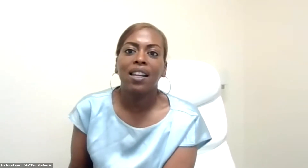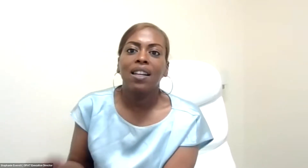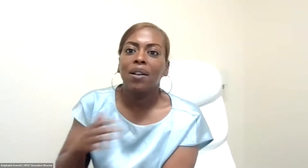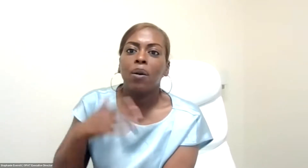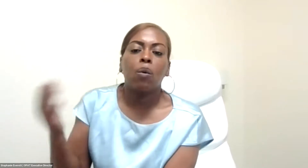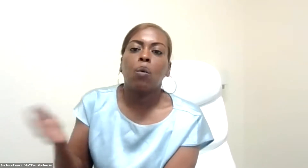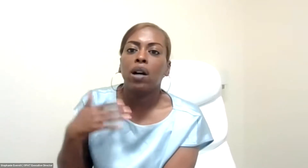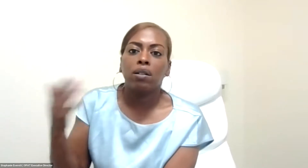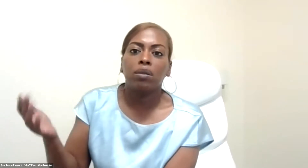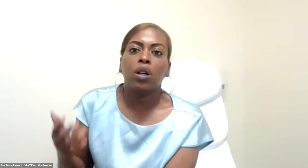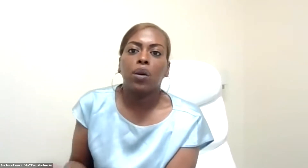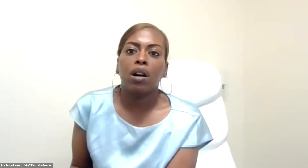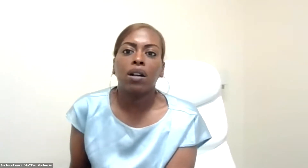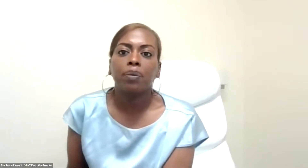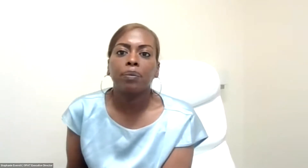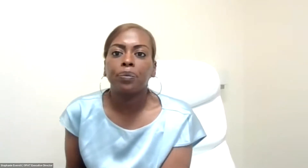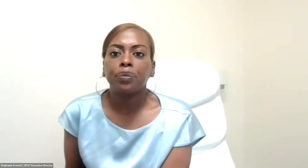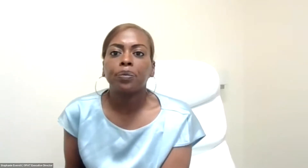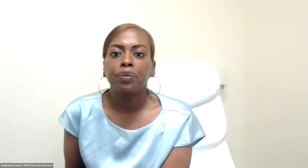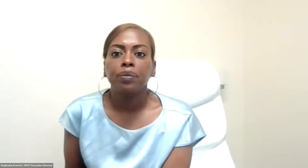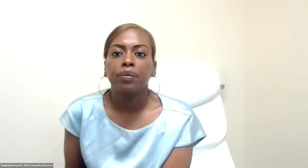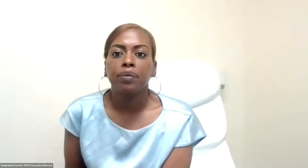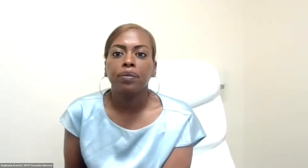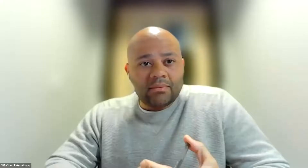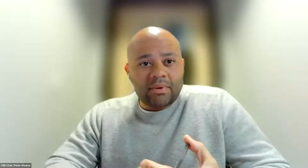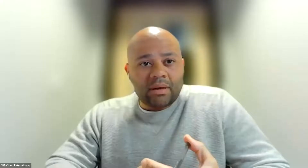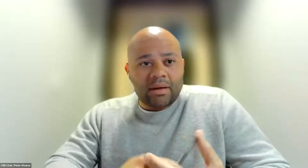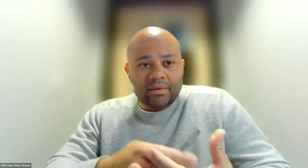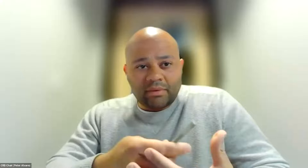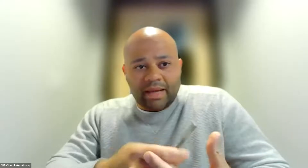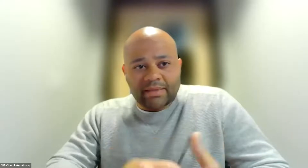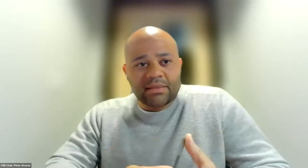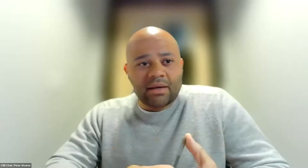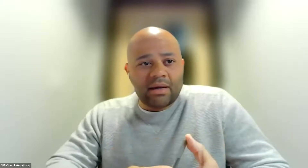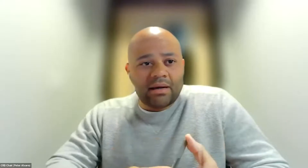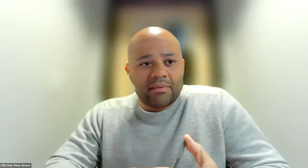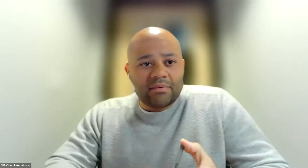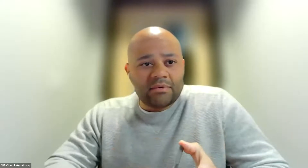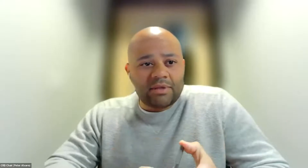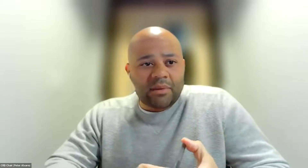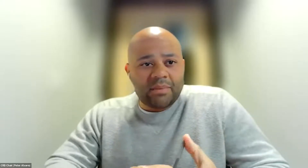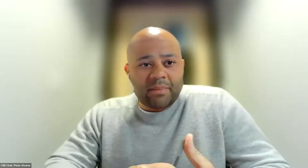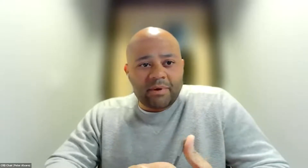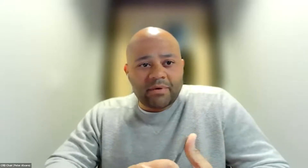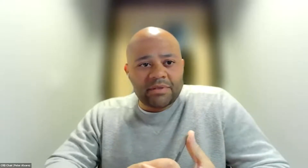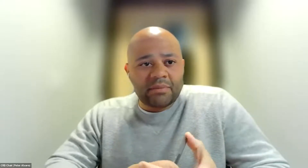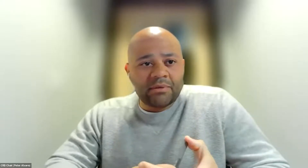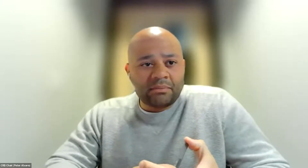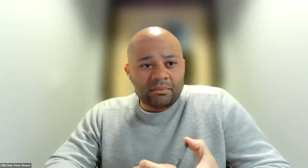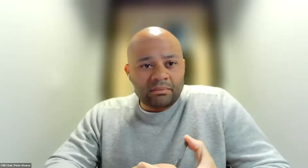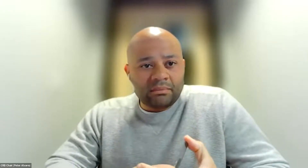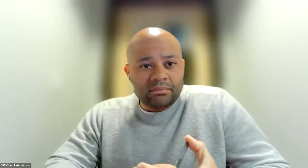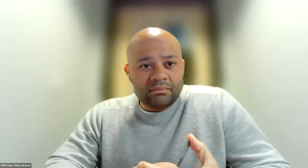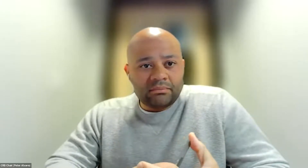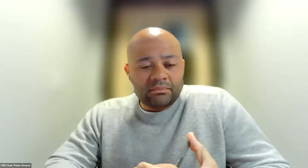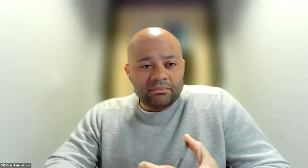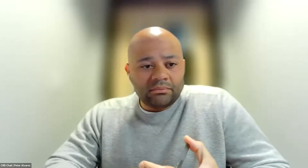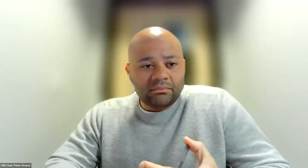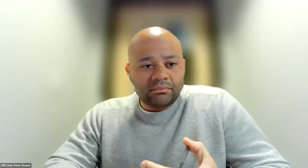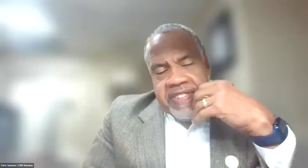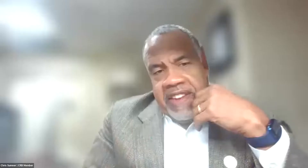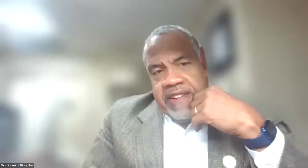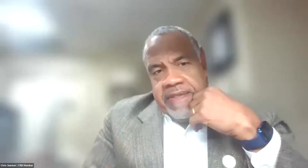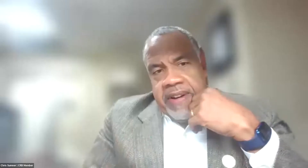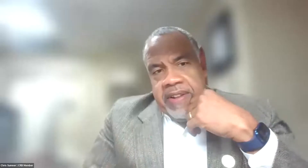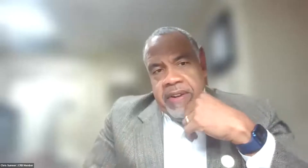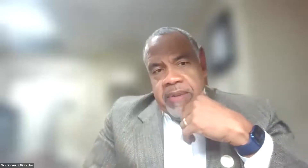identify what's going on. All right. Next, CRB member, Chris Sumner. Yeah,